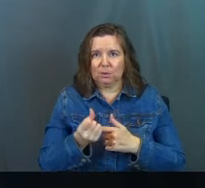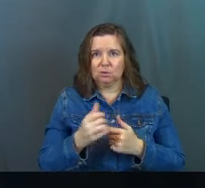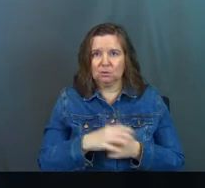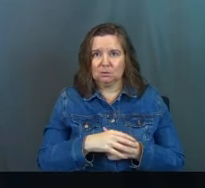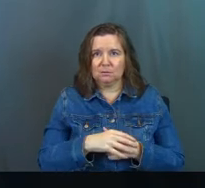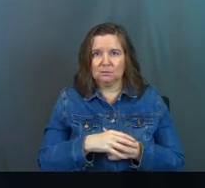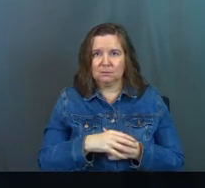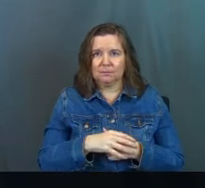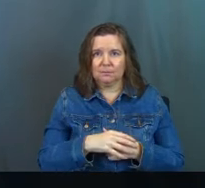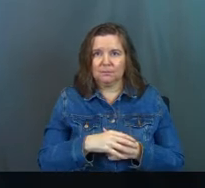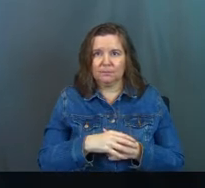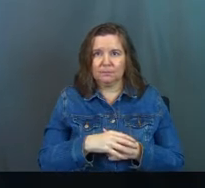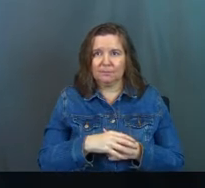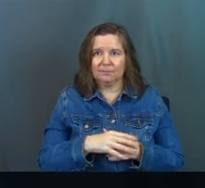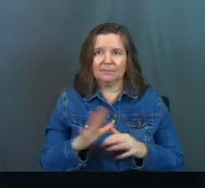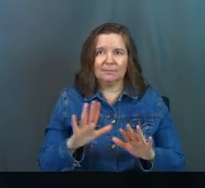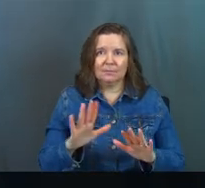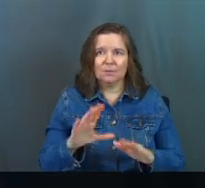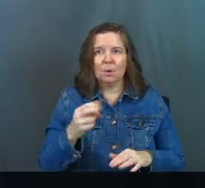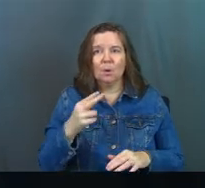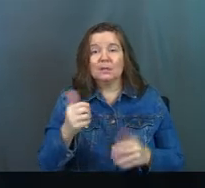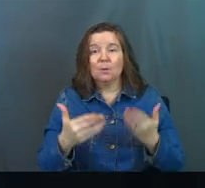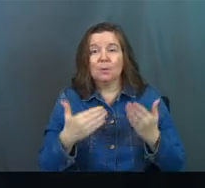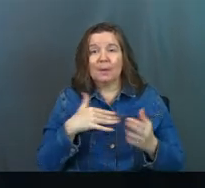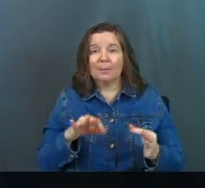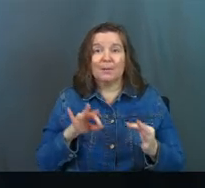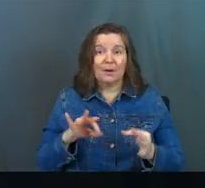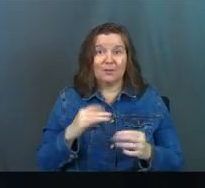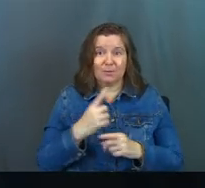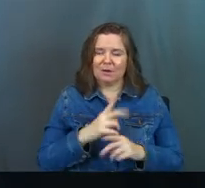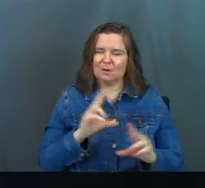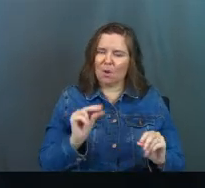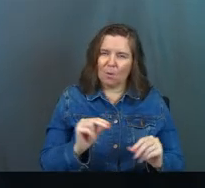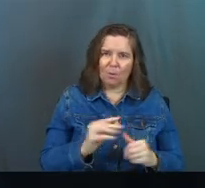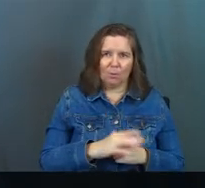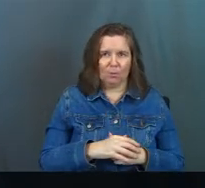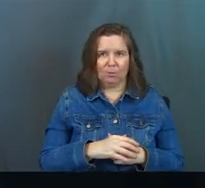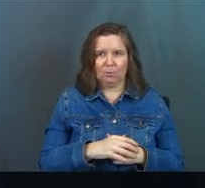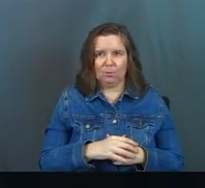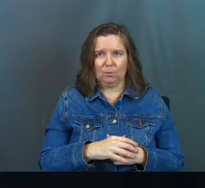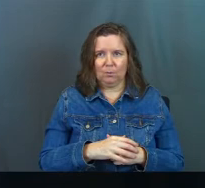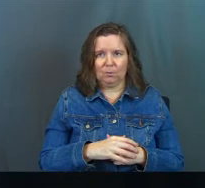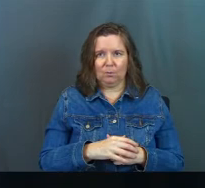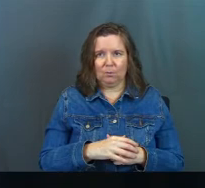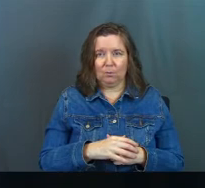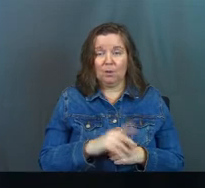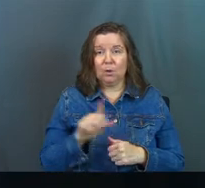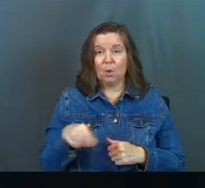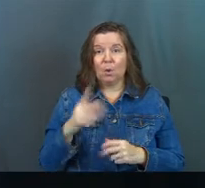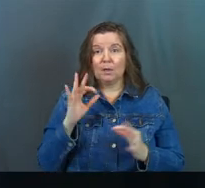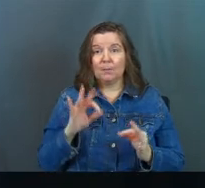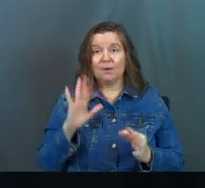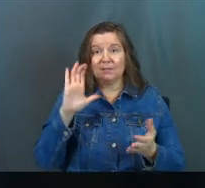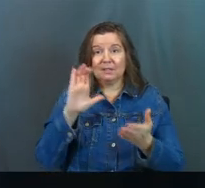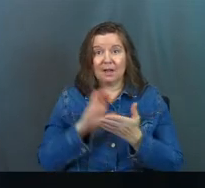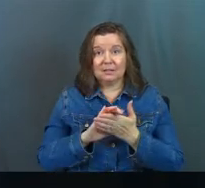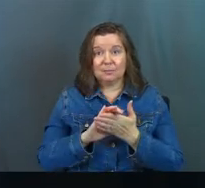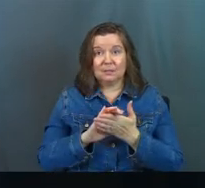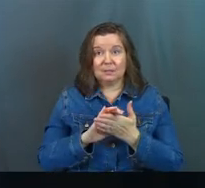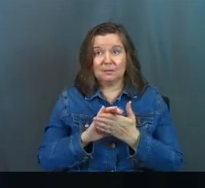situation? You're like, no, Jose was probably perfect, right? No. The only perfect